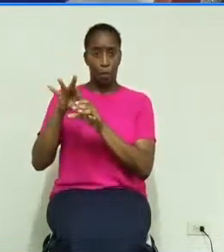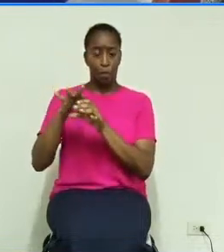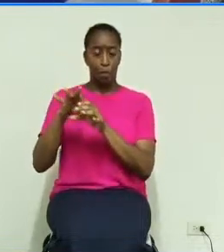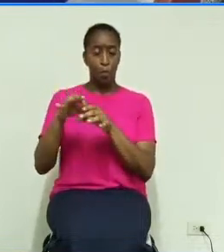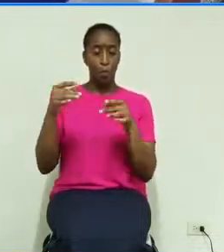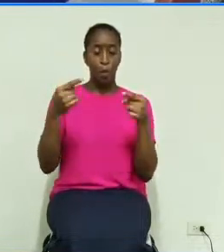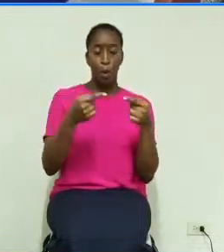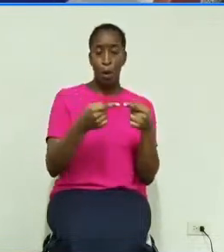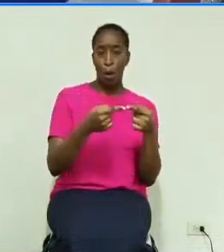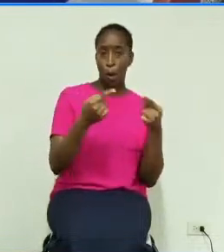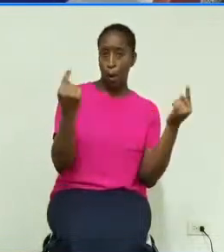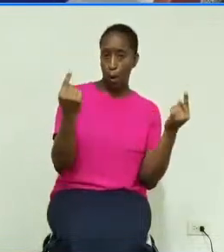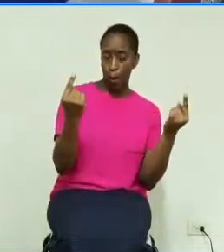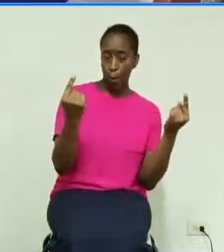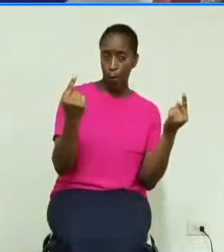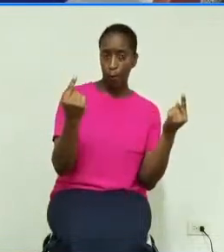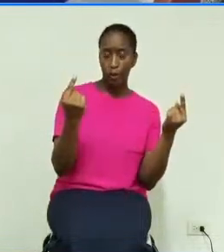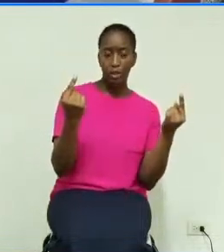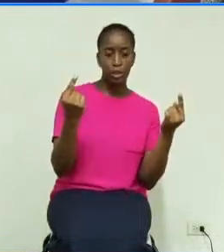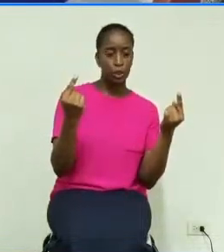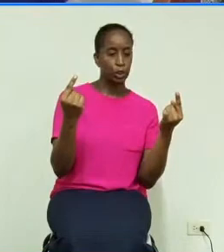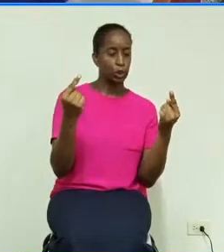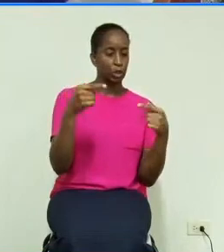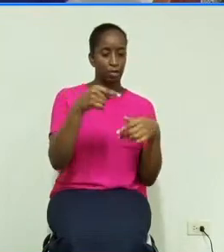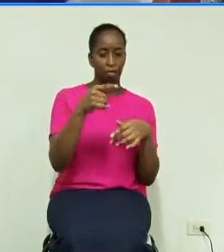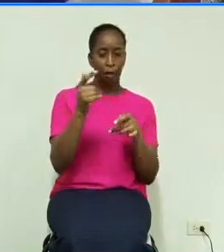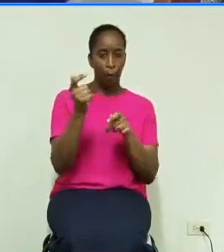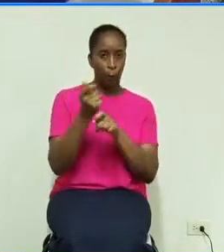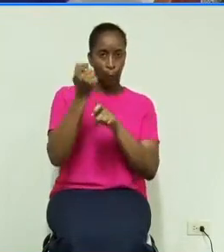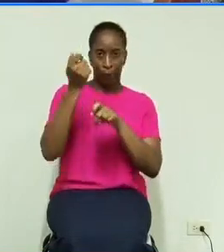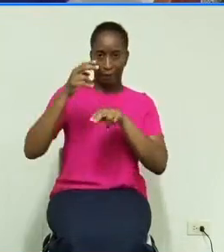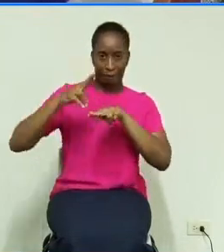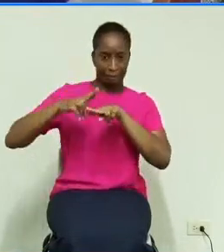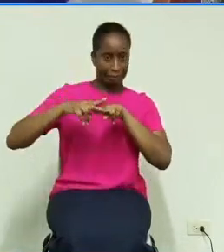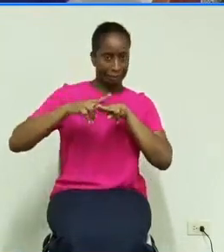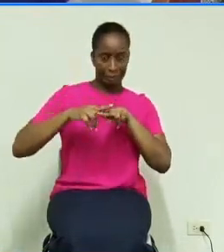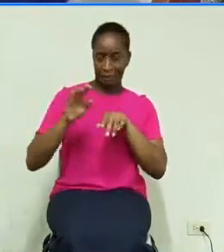and that has happened twice times in recent years,